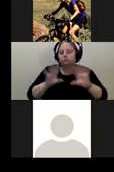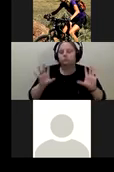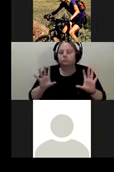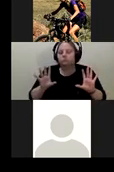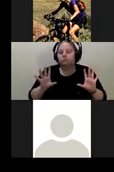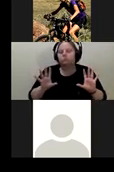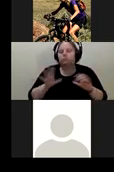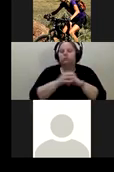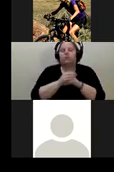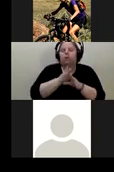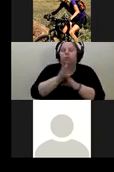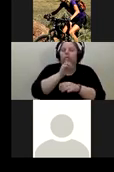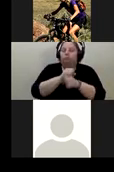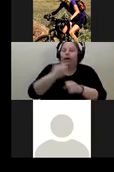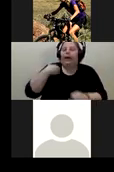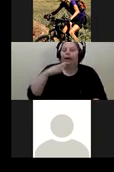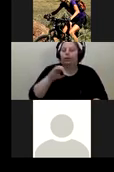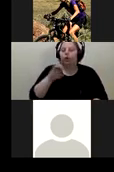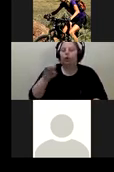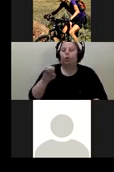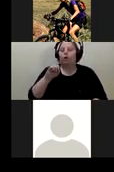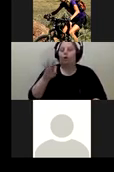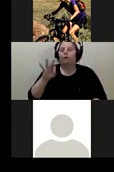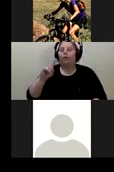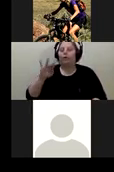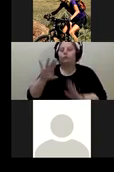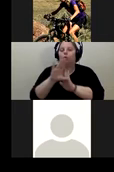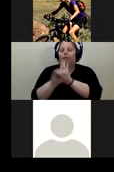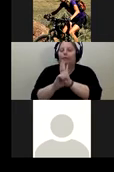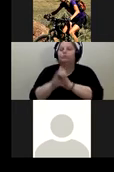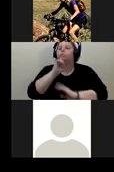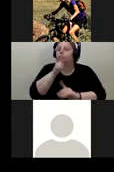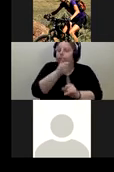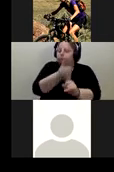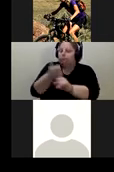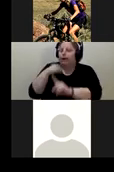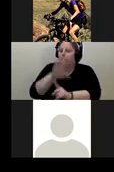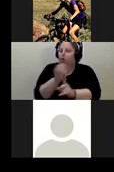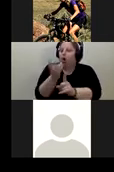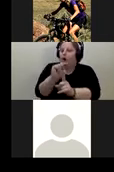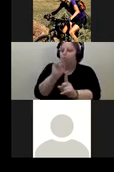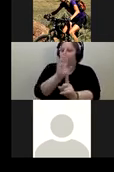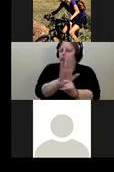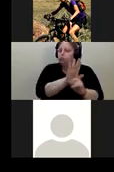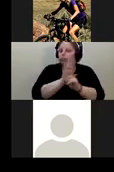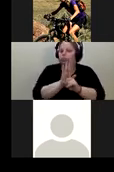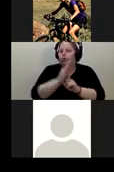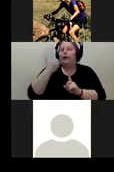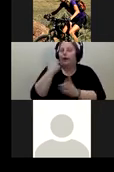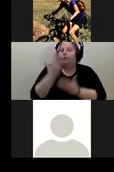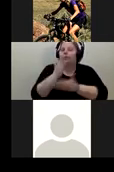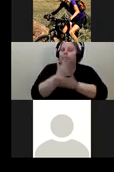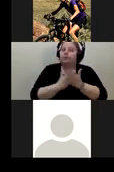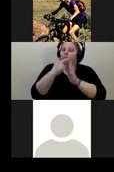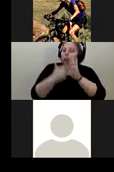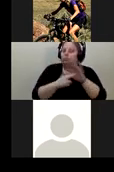A profession has a code of ethics, right? So you have your own code of ethics. You probably have some codes of conduct in